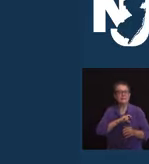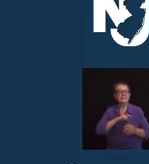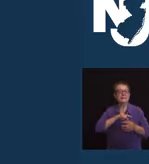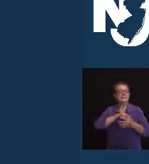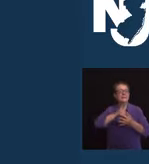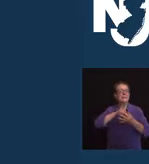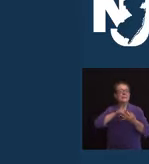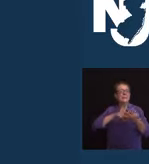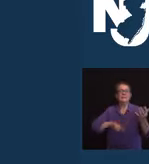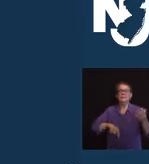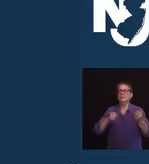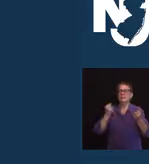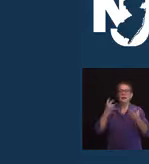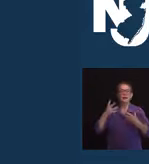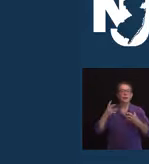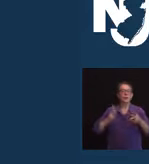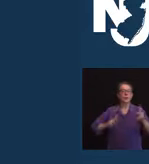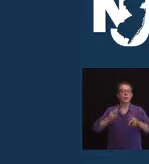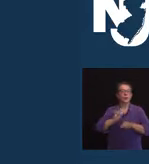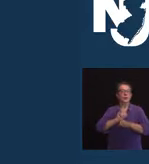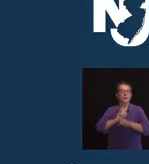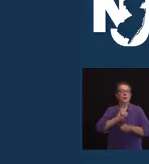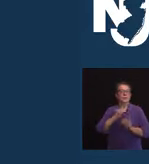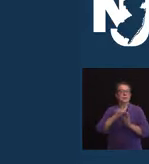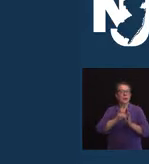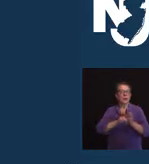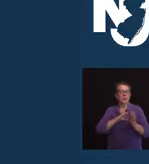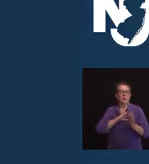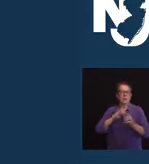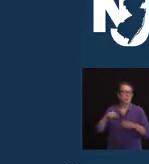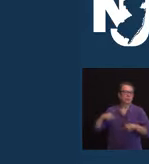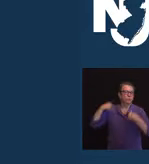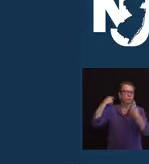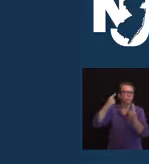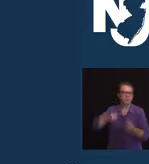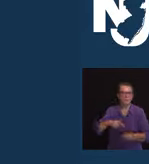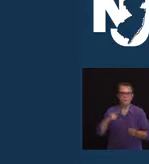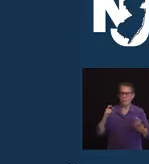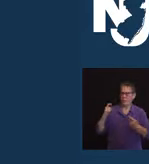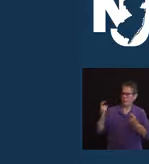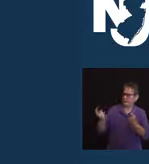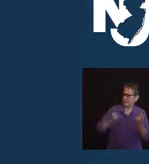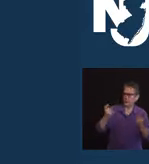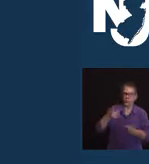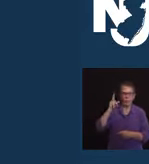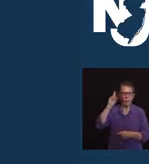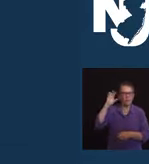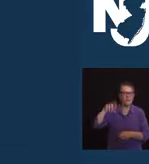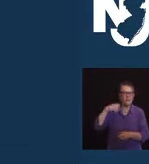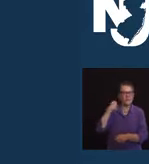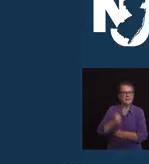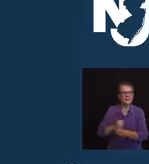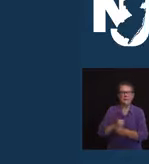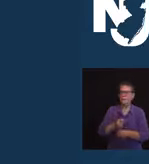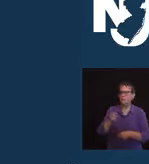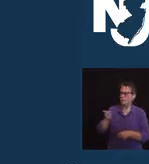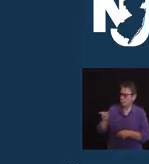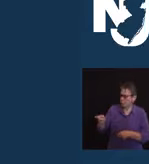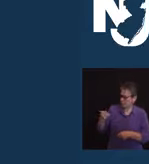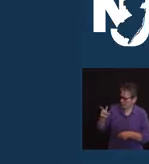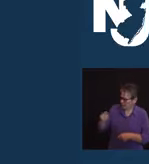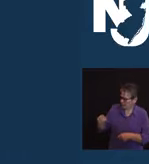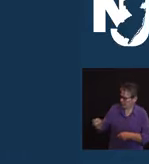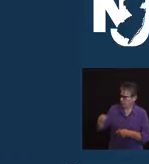So to you, Pat, and the women and men of the New Jersey State Police, thank you for living the values of honor, duty, and